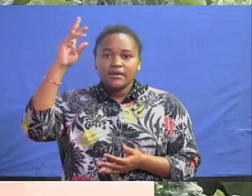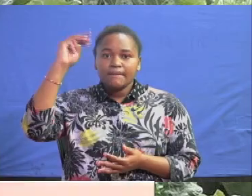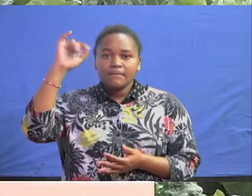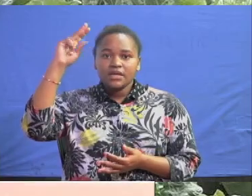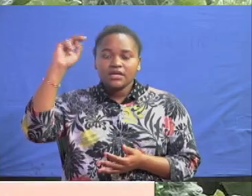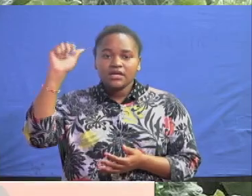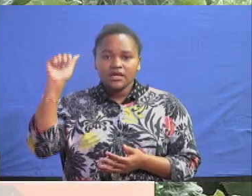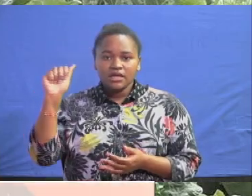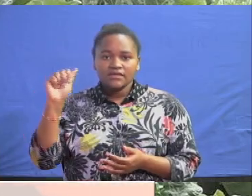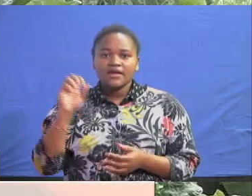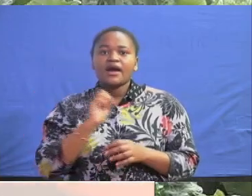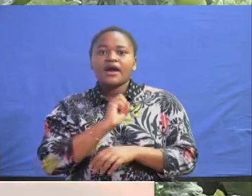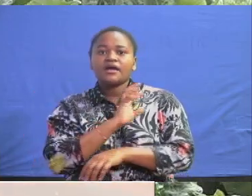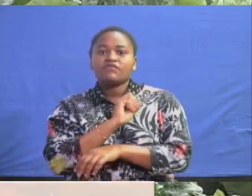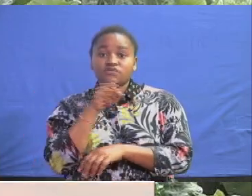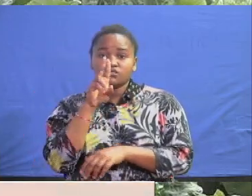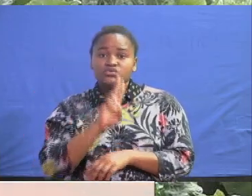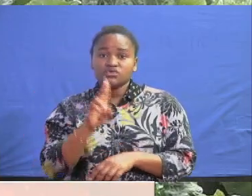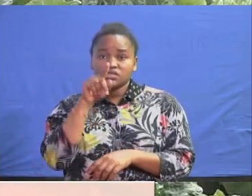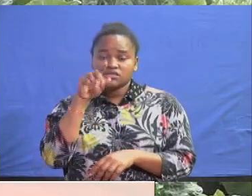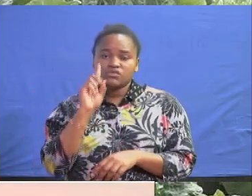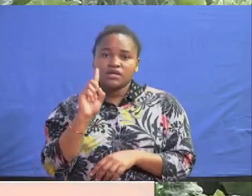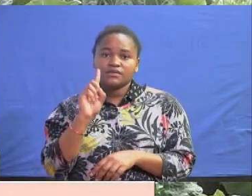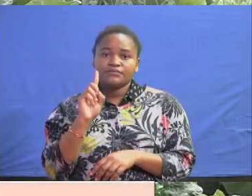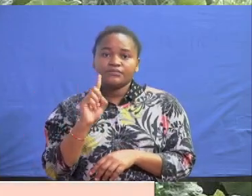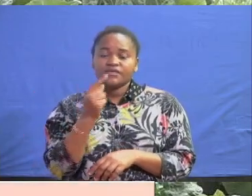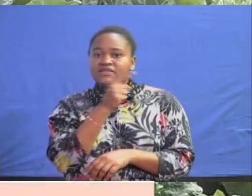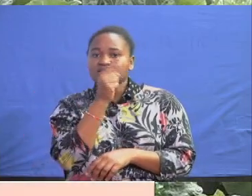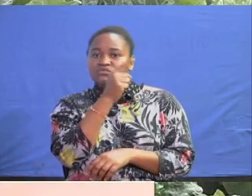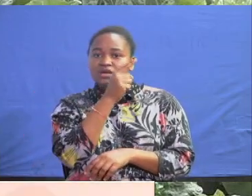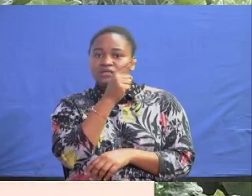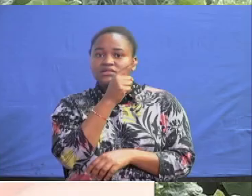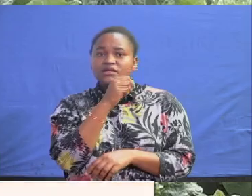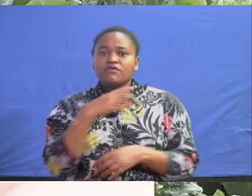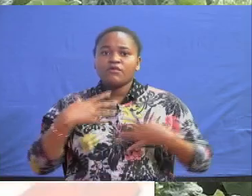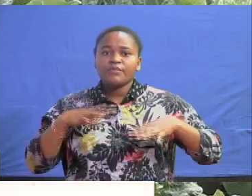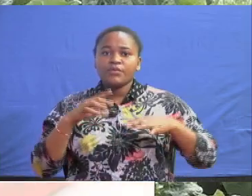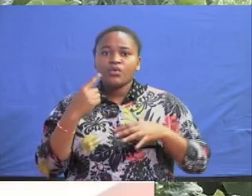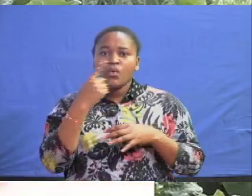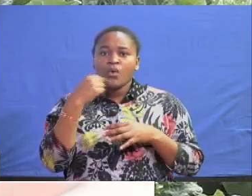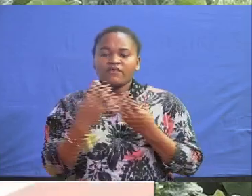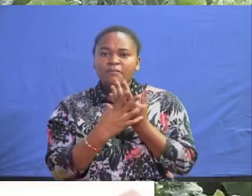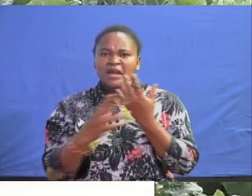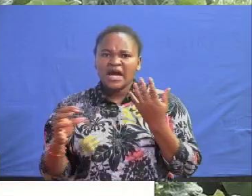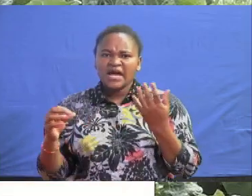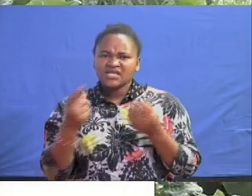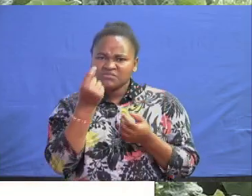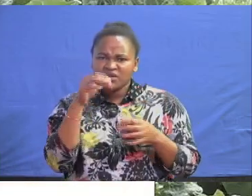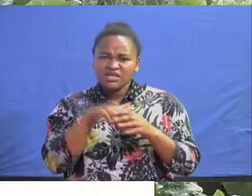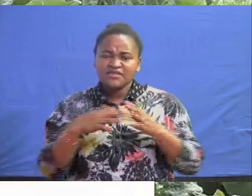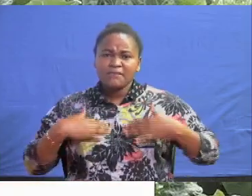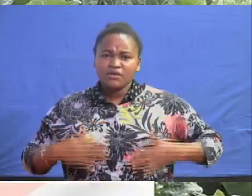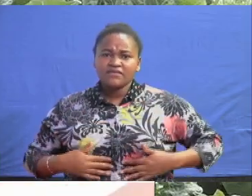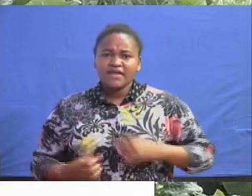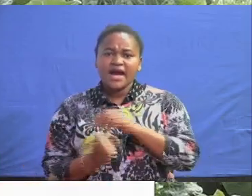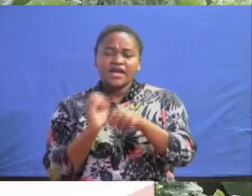body, they are advised to use this one. And this red spinach over here, for those people who have insufficient blood in their body, they are advised to